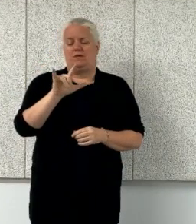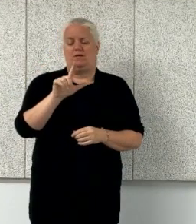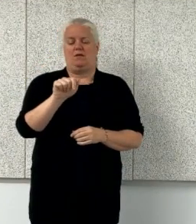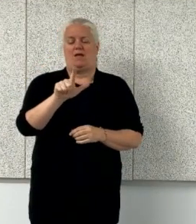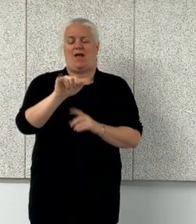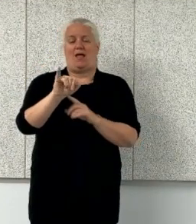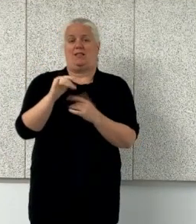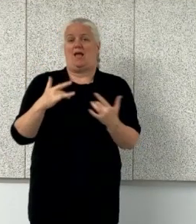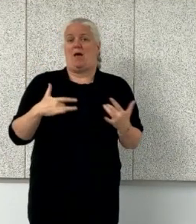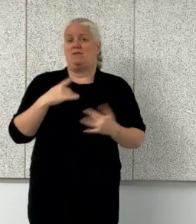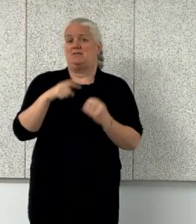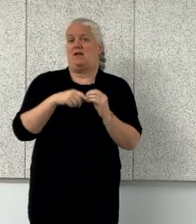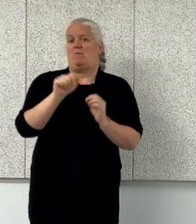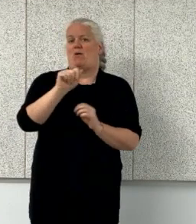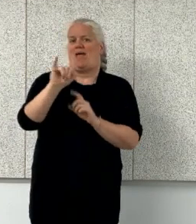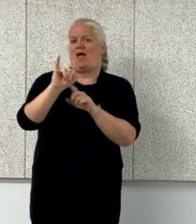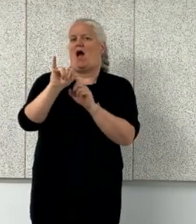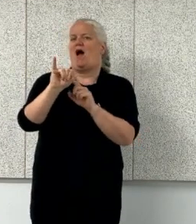what happens with AI.